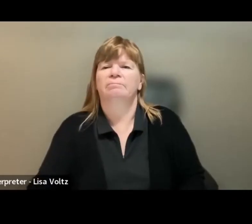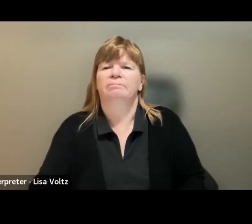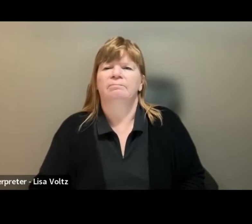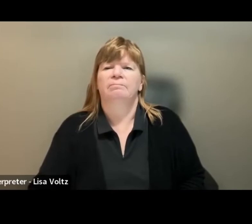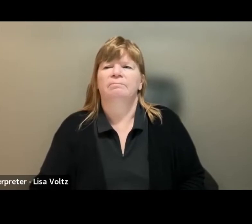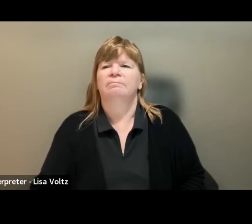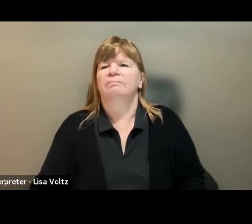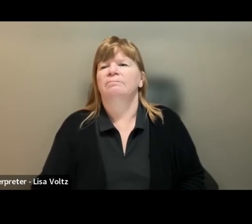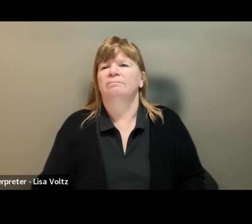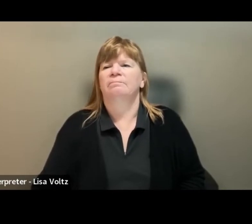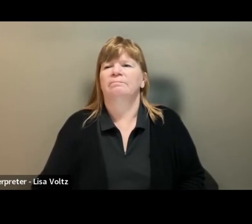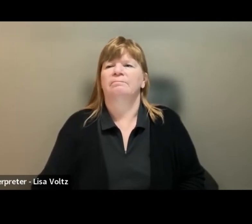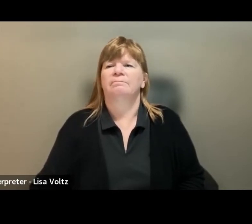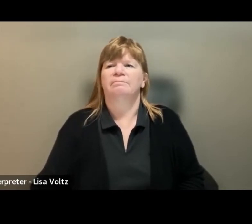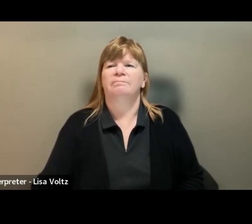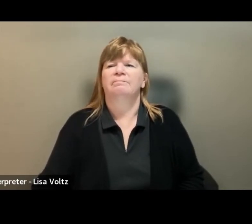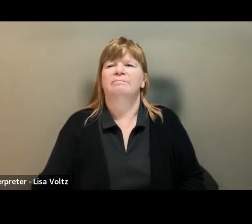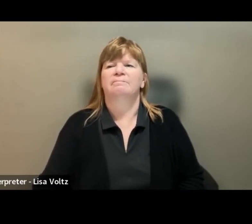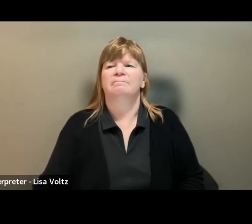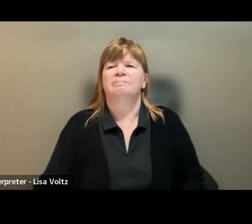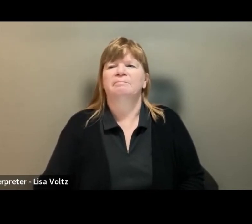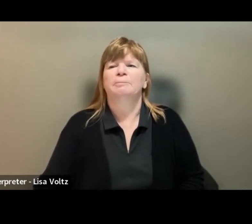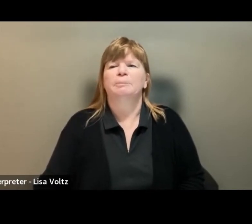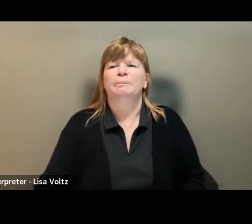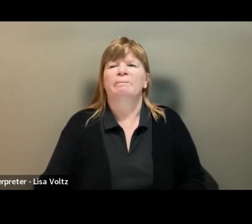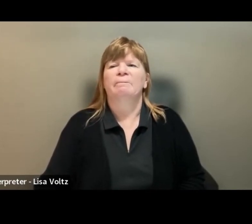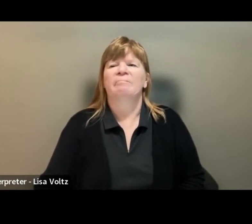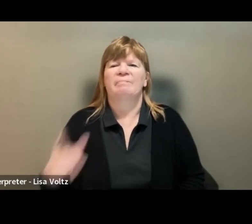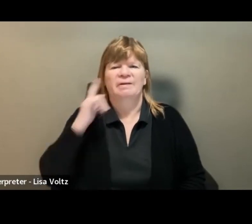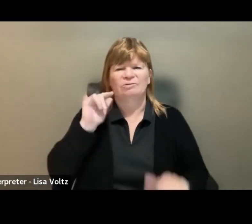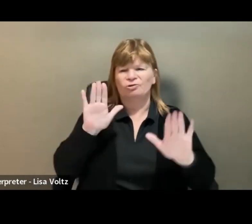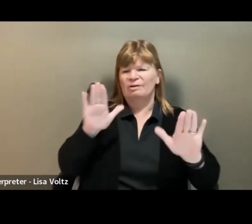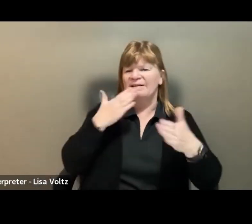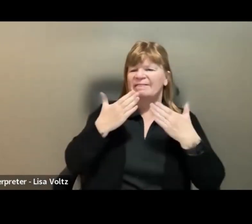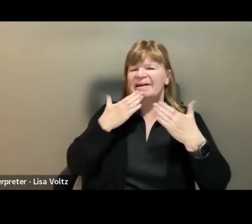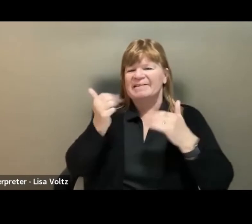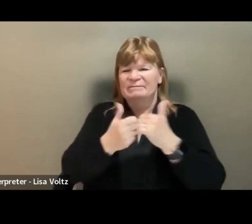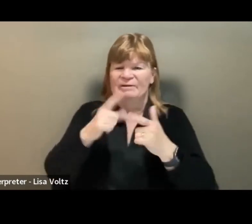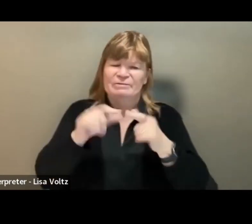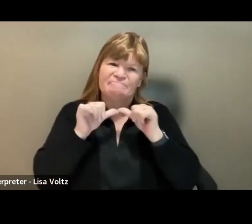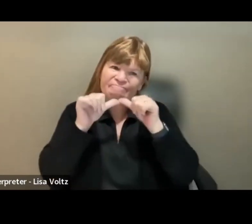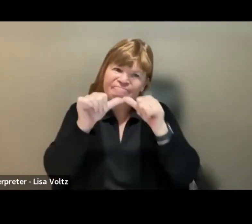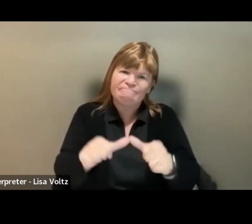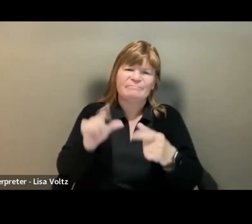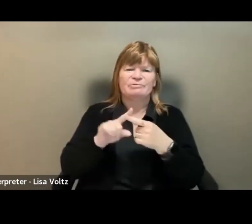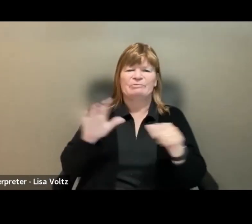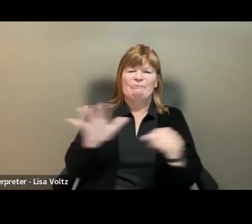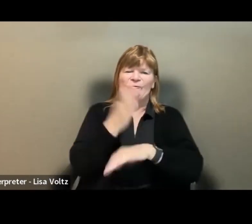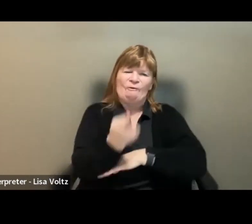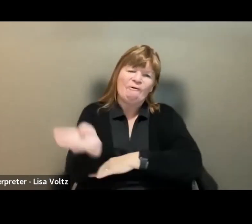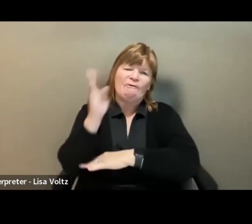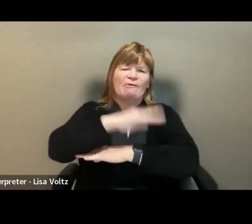great. Thank you, Judy. Thanks, everyone, for sticking with us through the end of the day today. I'd like